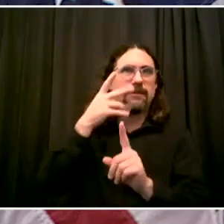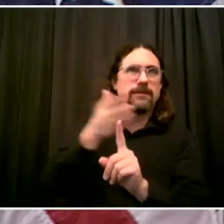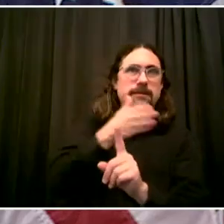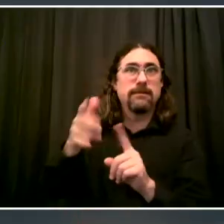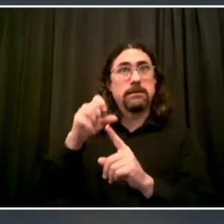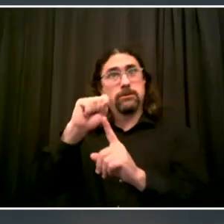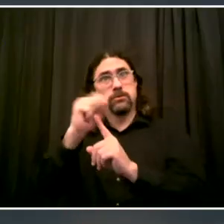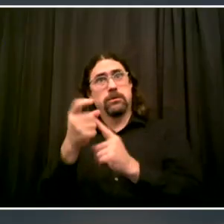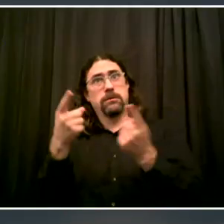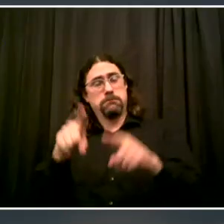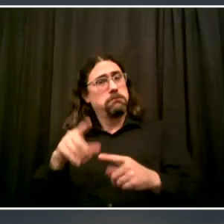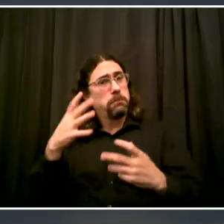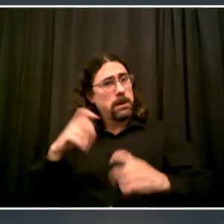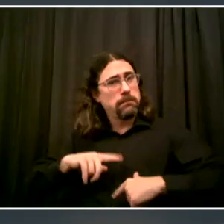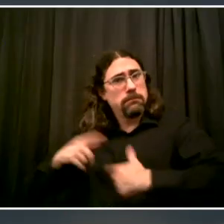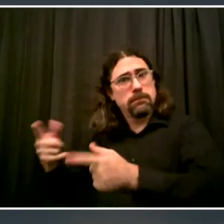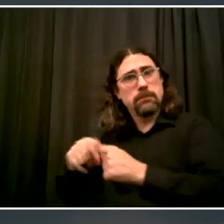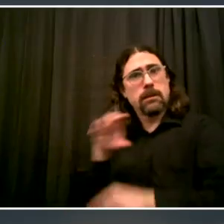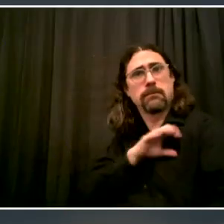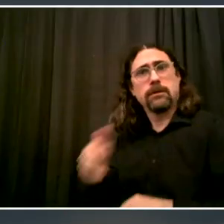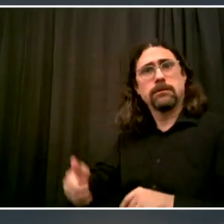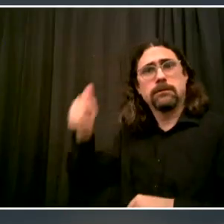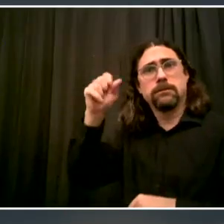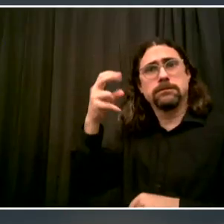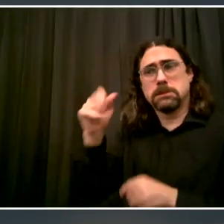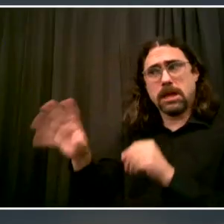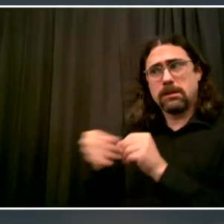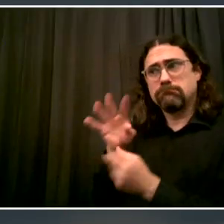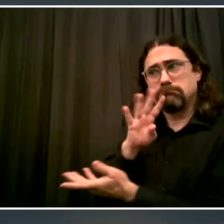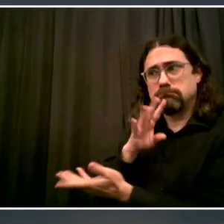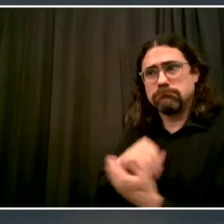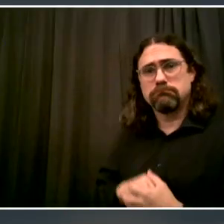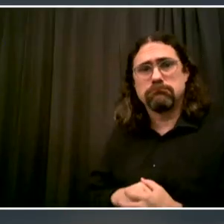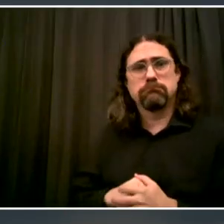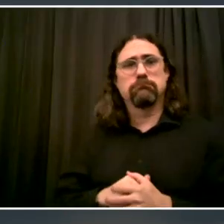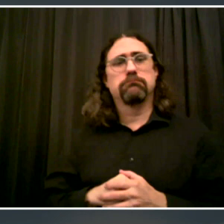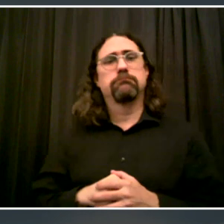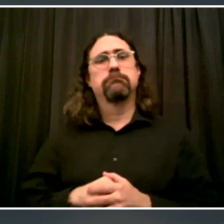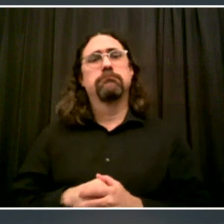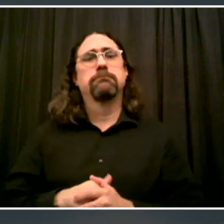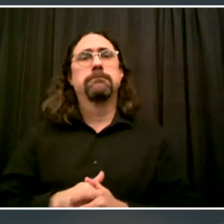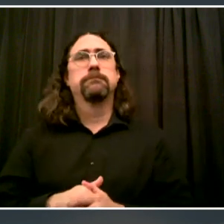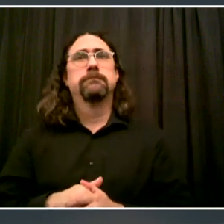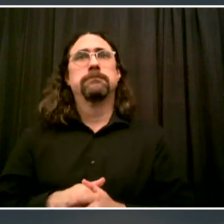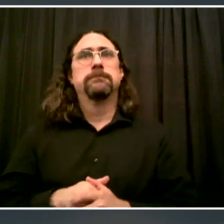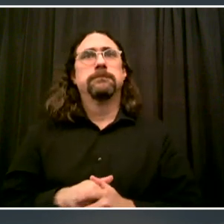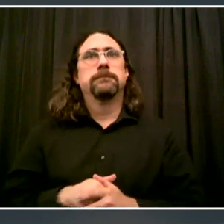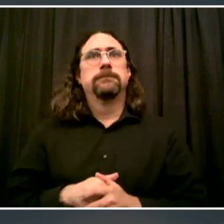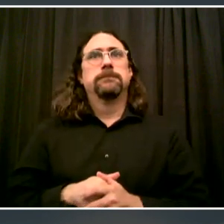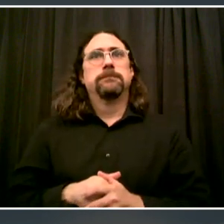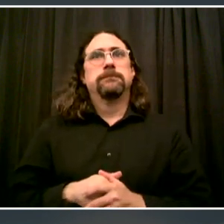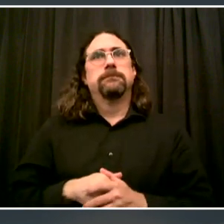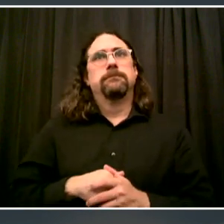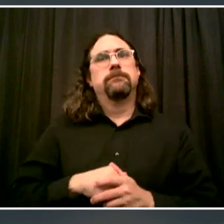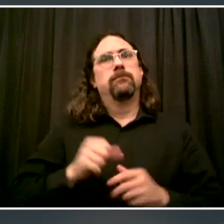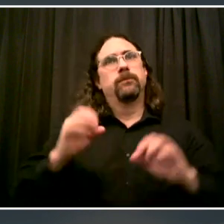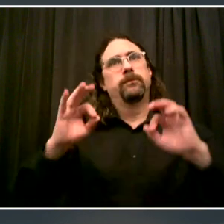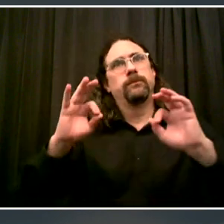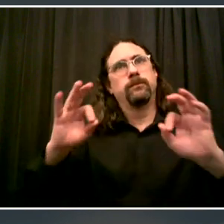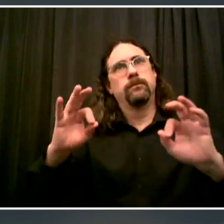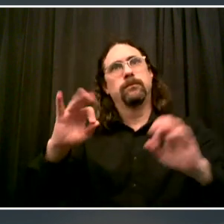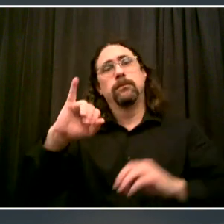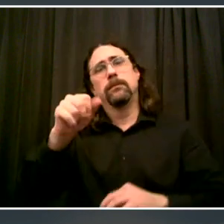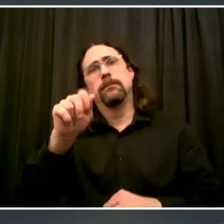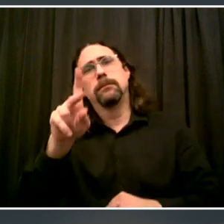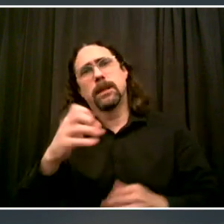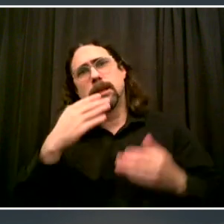Yeah, Jake, I do appreciate the question, and as the mayor was talking, I was thinking the exact same thing, that